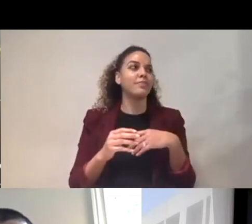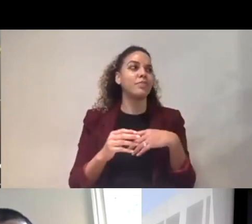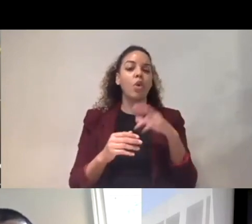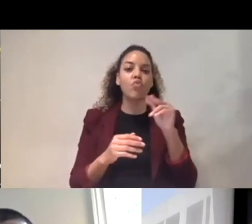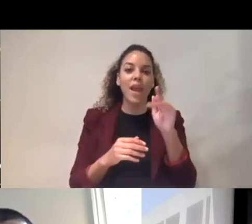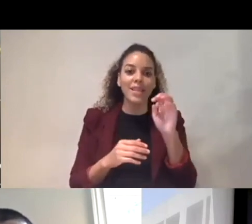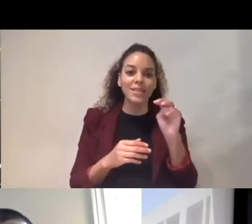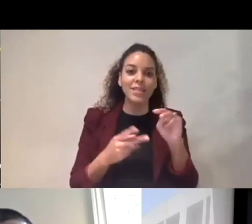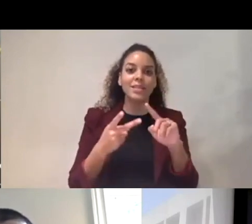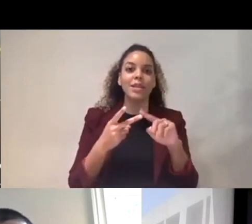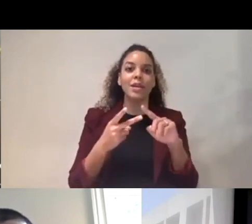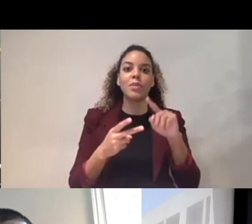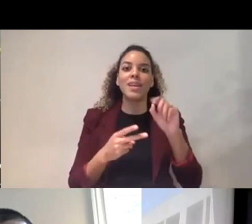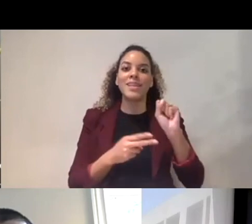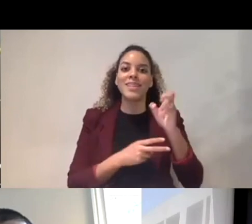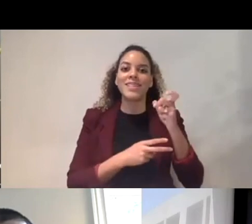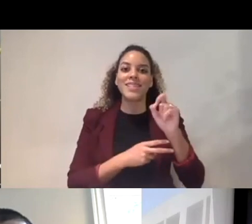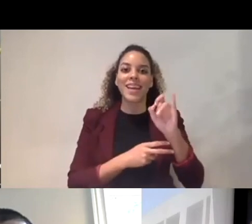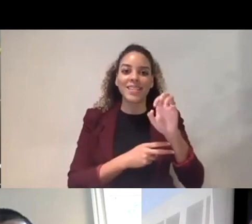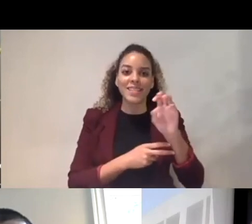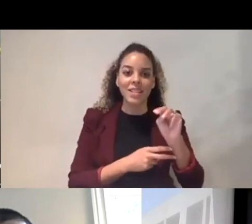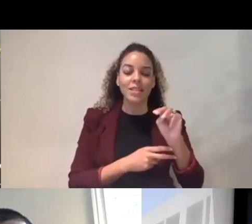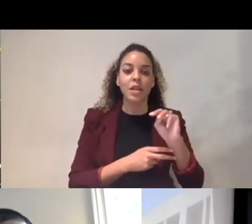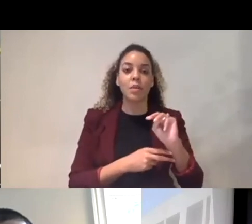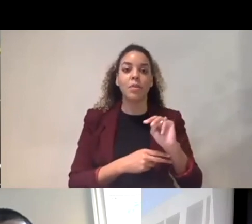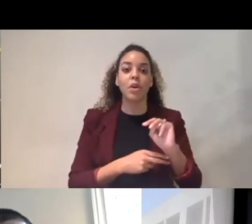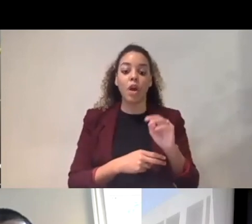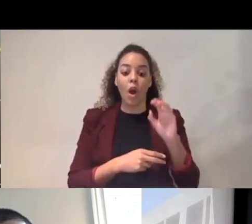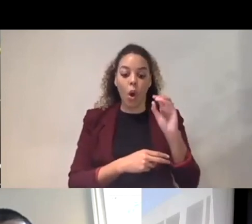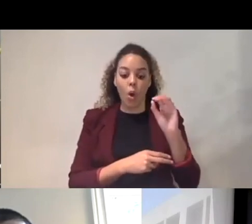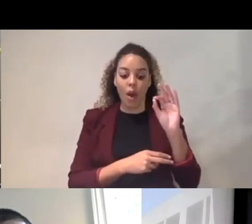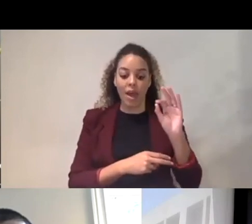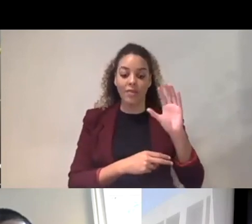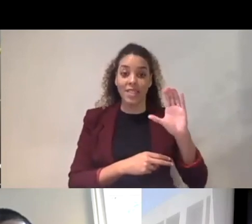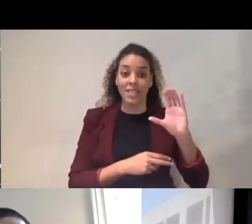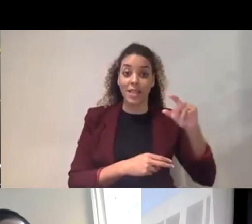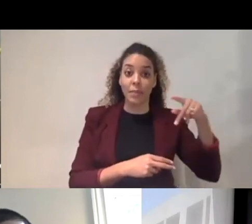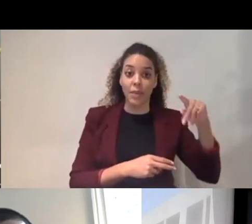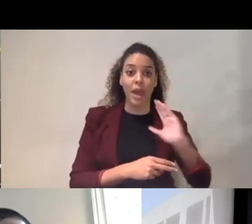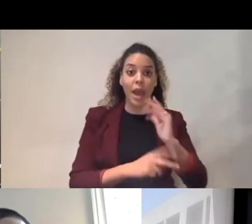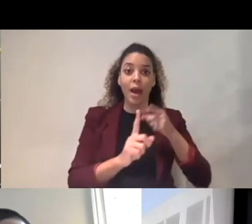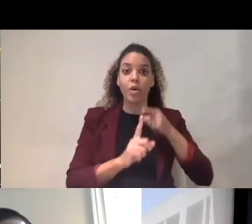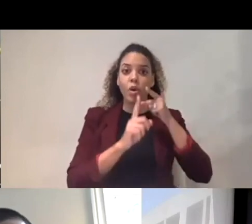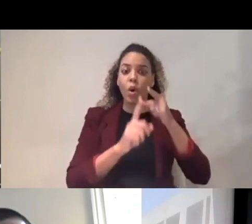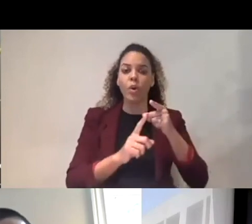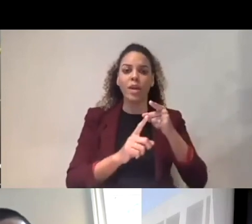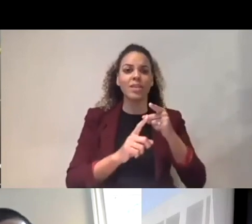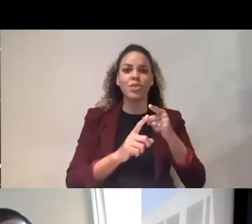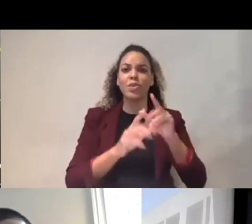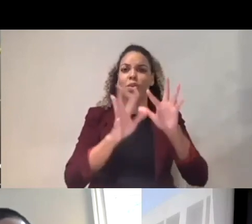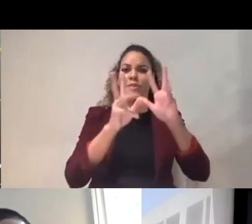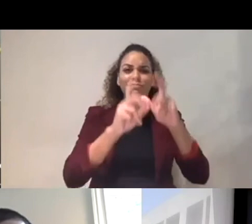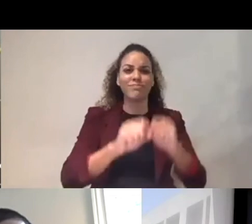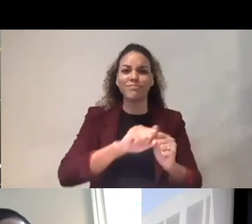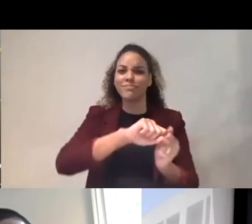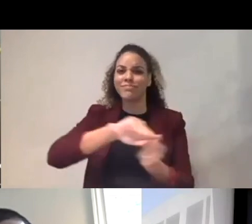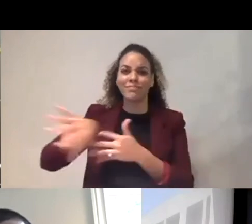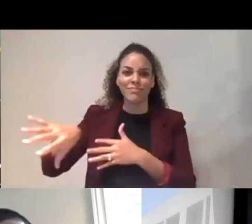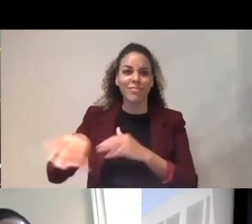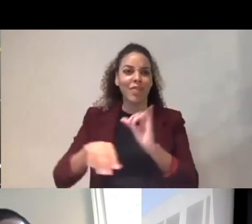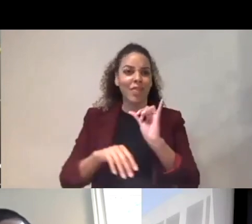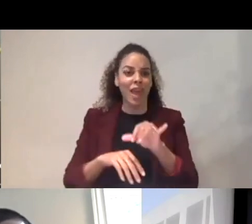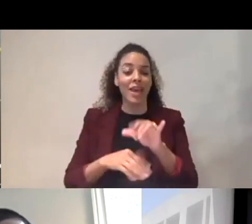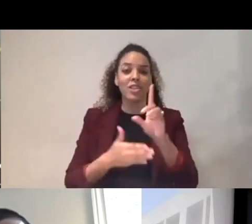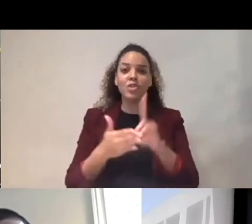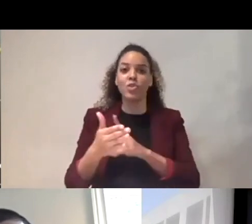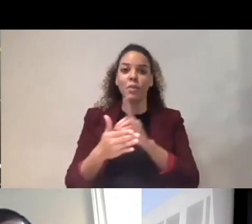OFCCP, we are focused on eliminating that. Discrimination against people with disabilities is the same thing, and it's just as bad. And it needs to be